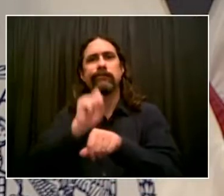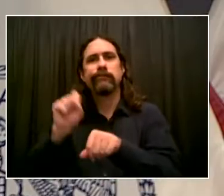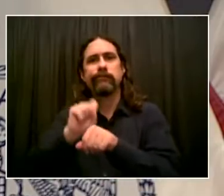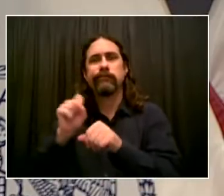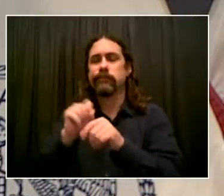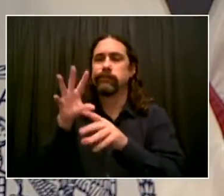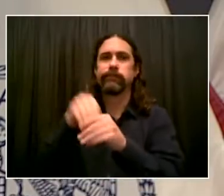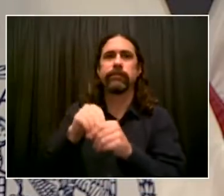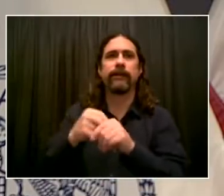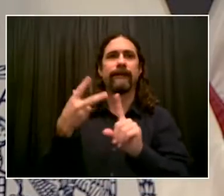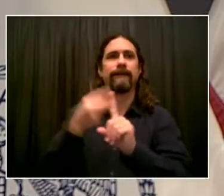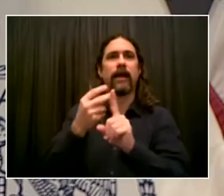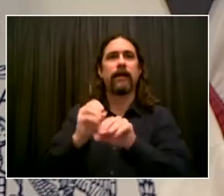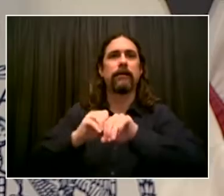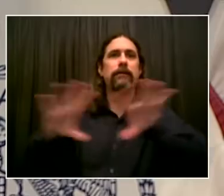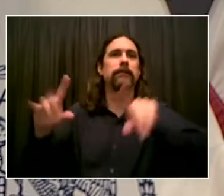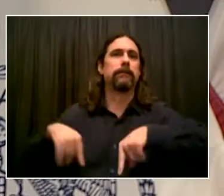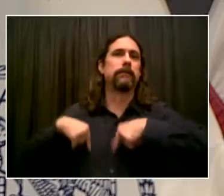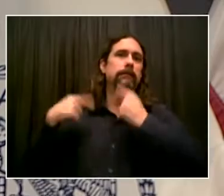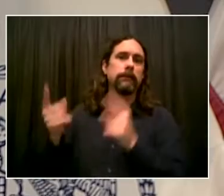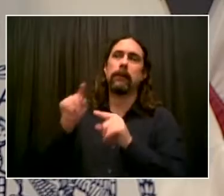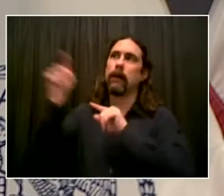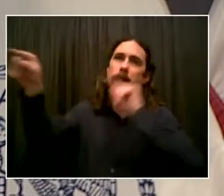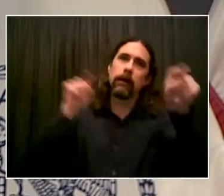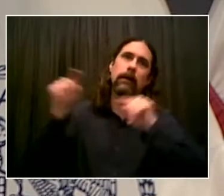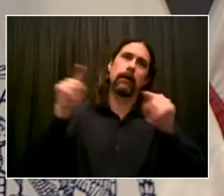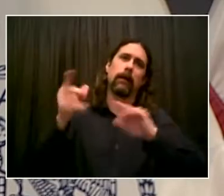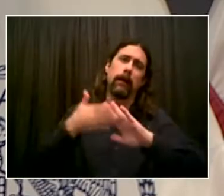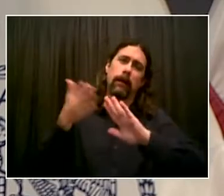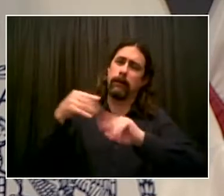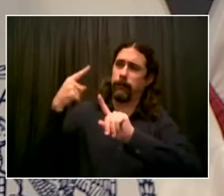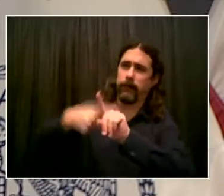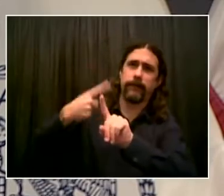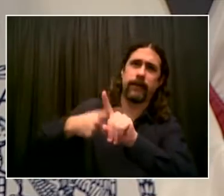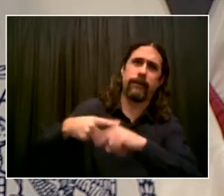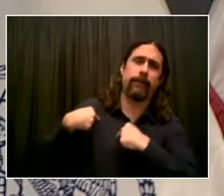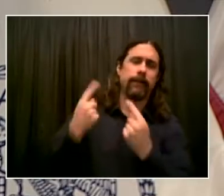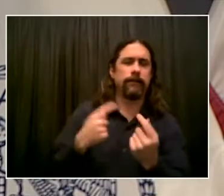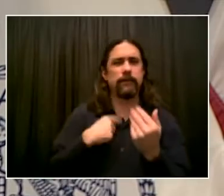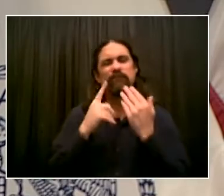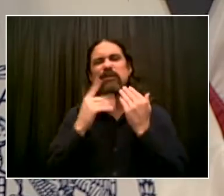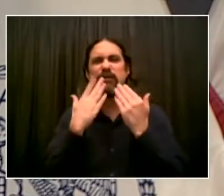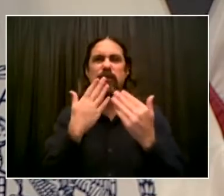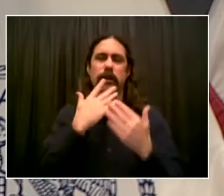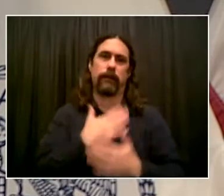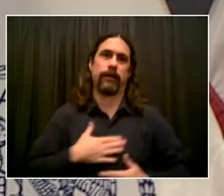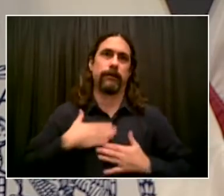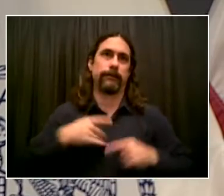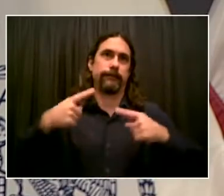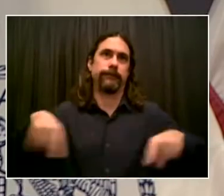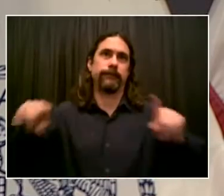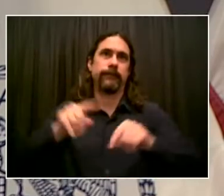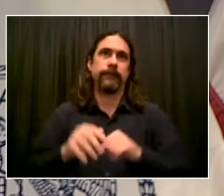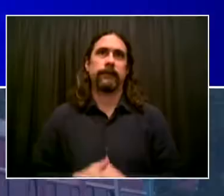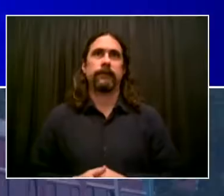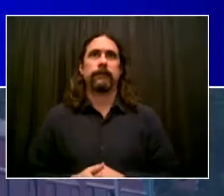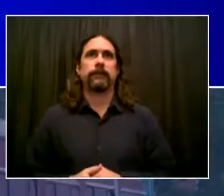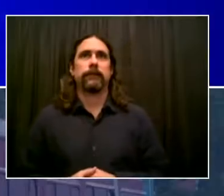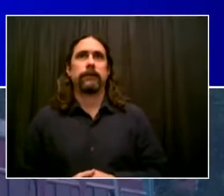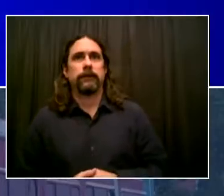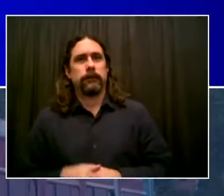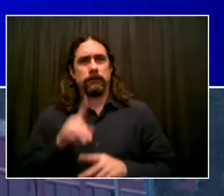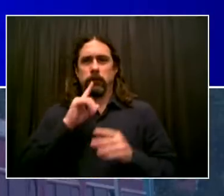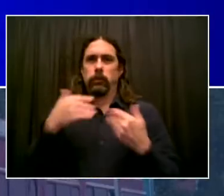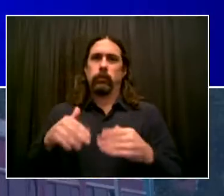mobile vaccination efforts, it's amazing. The mobile vaccination efforts alone have now provided 500,000 doses of the vaccine